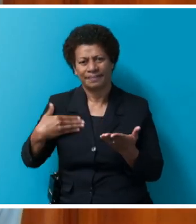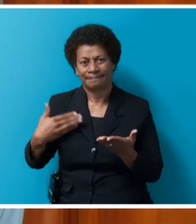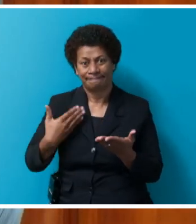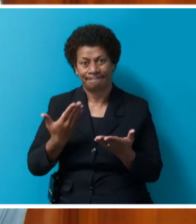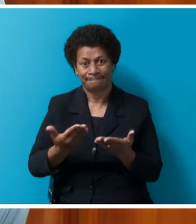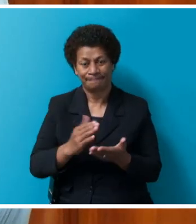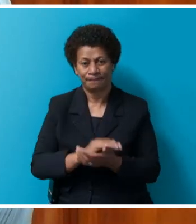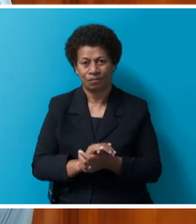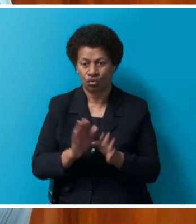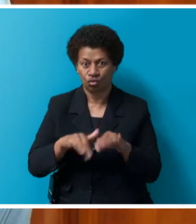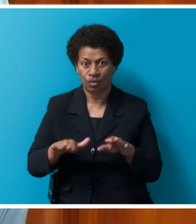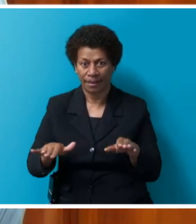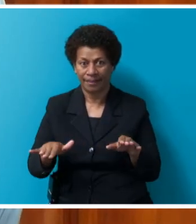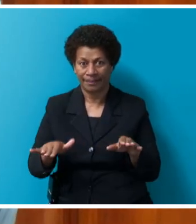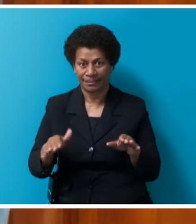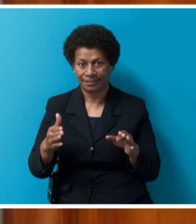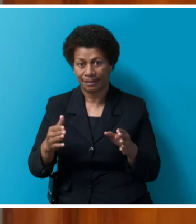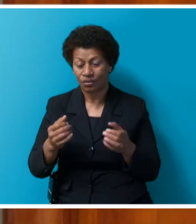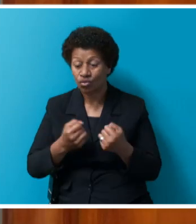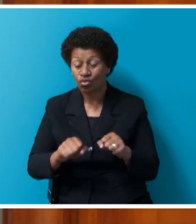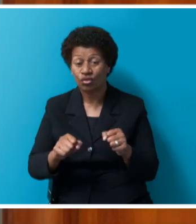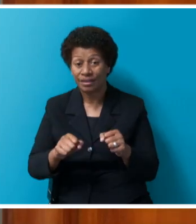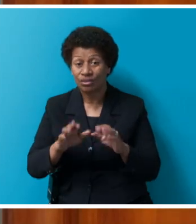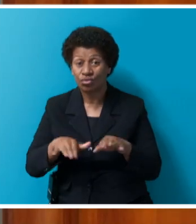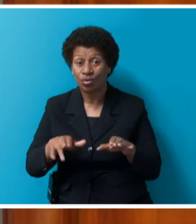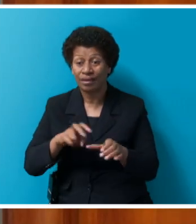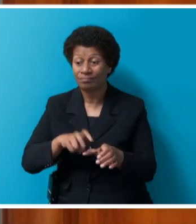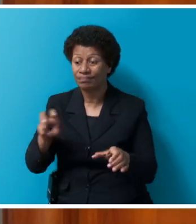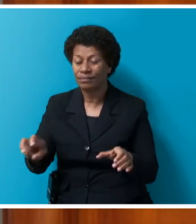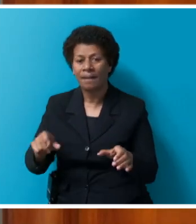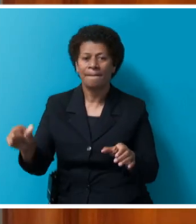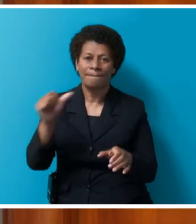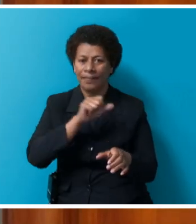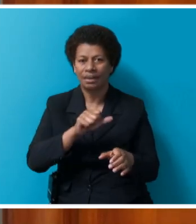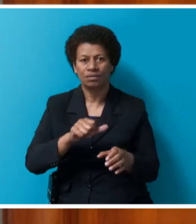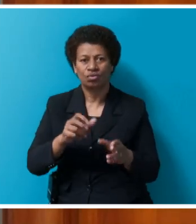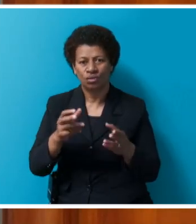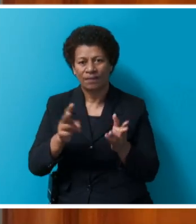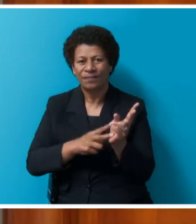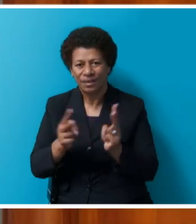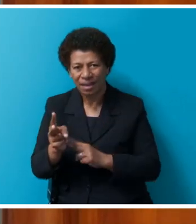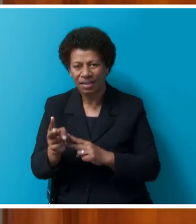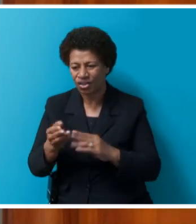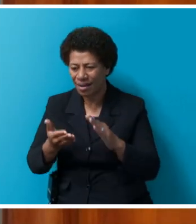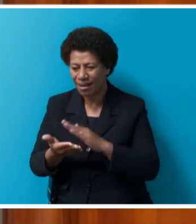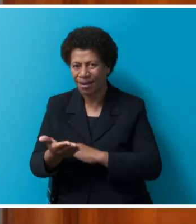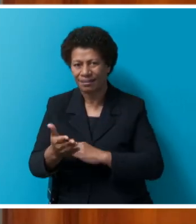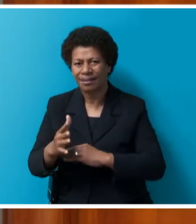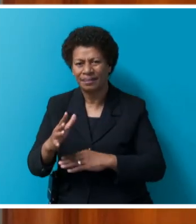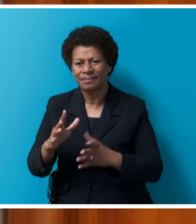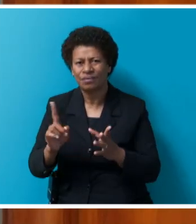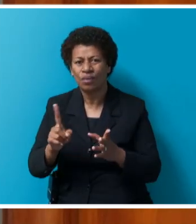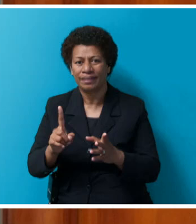child offenders, street kids, and school dropouts to the village to be supervised in undertaking community work